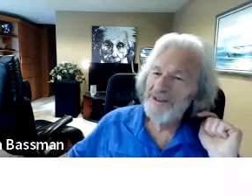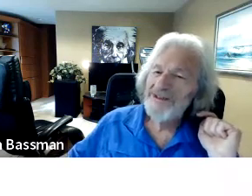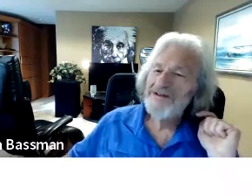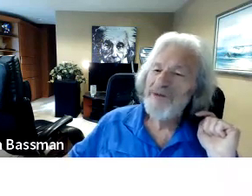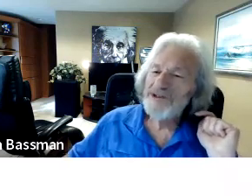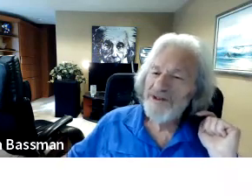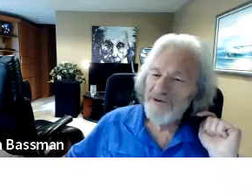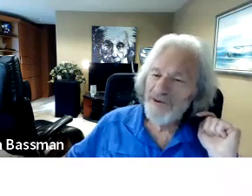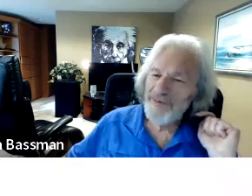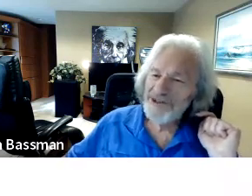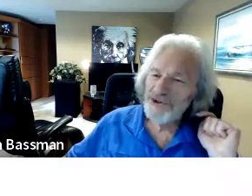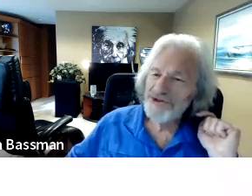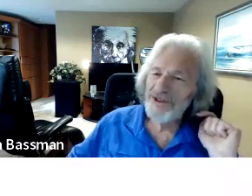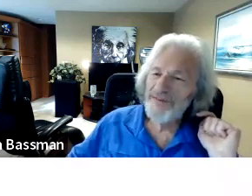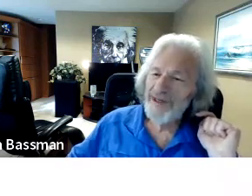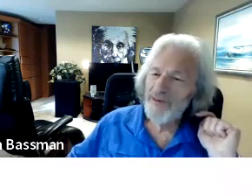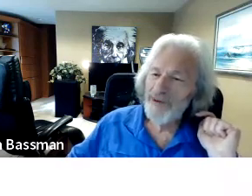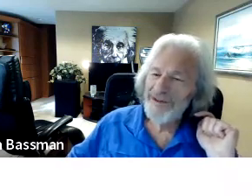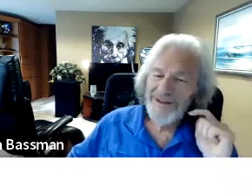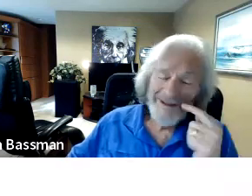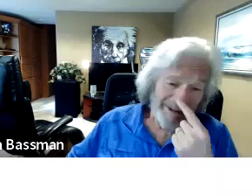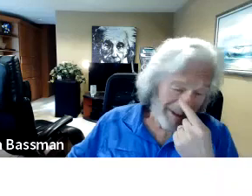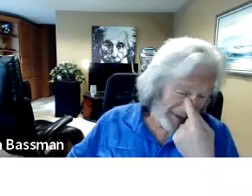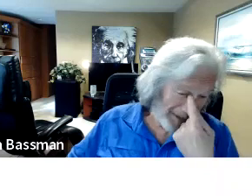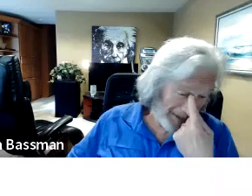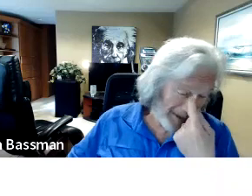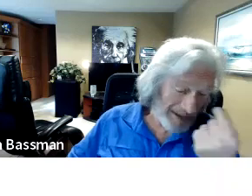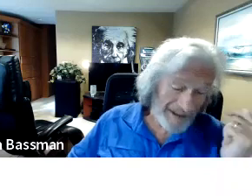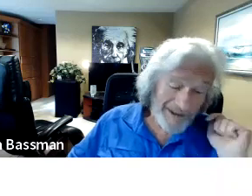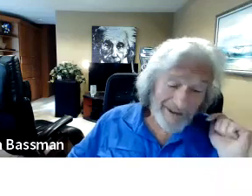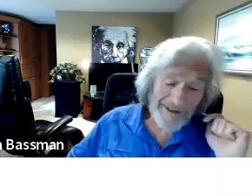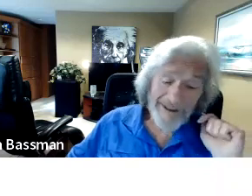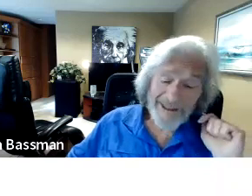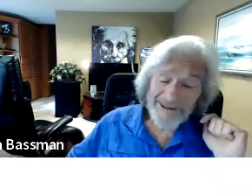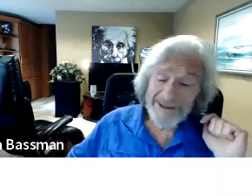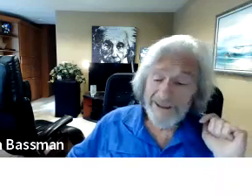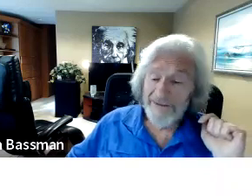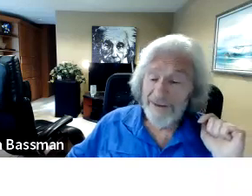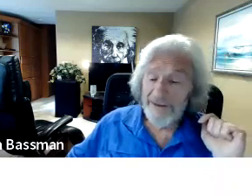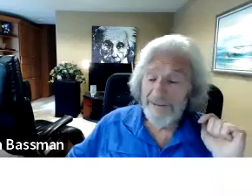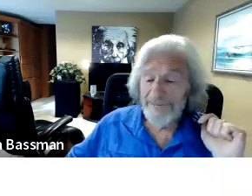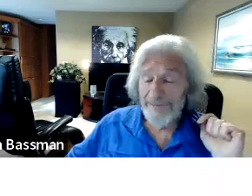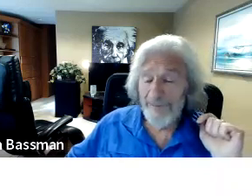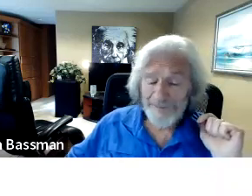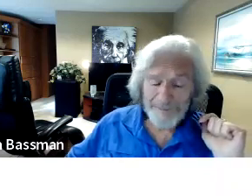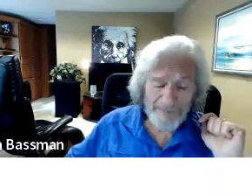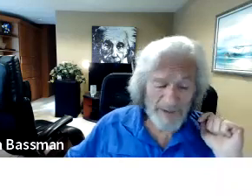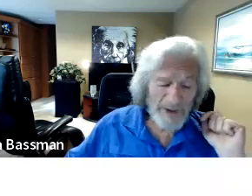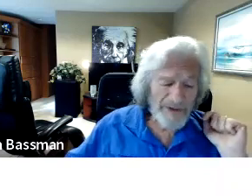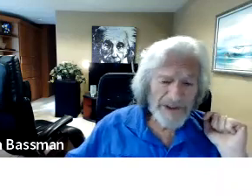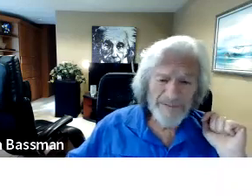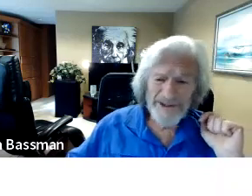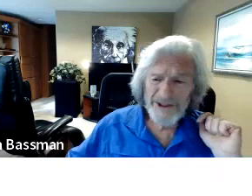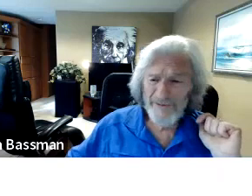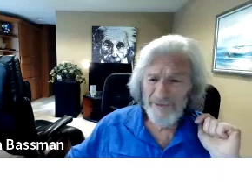the most difficult patients on the back ward." And I didn't say anything,